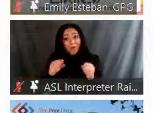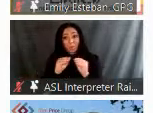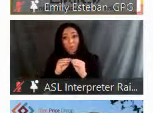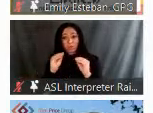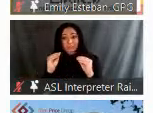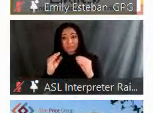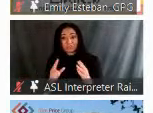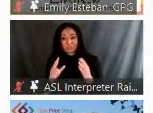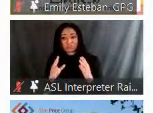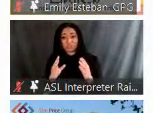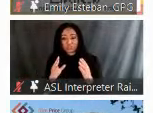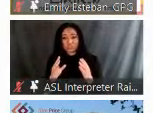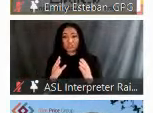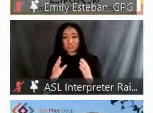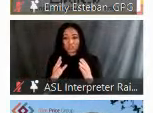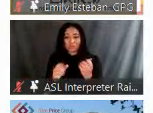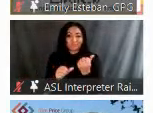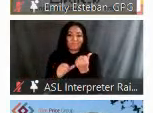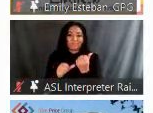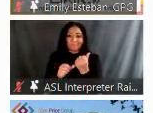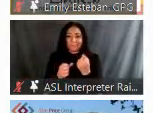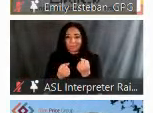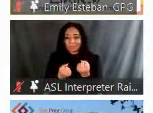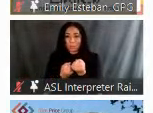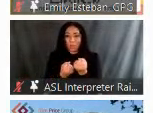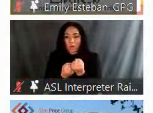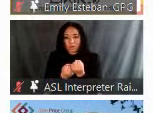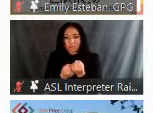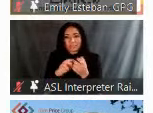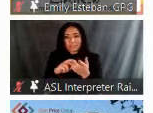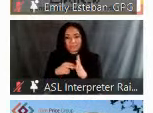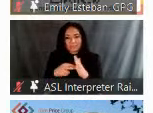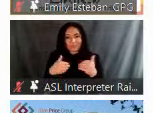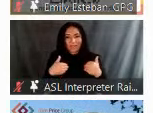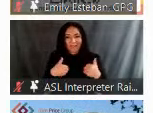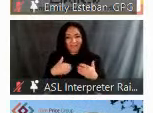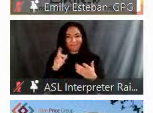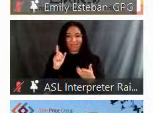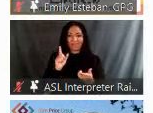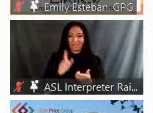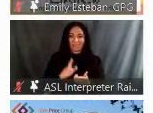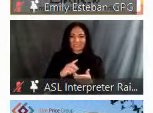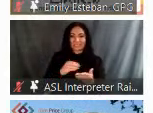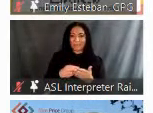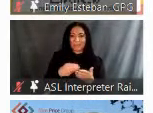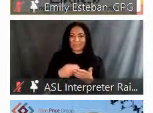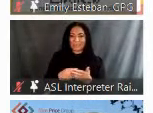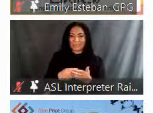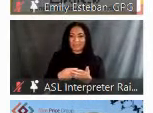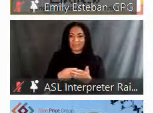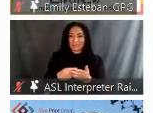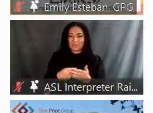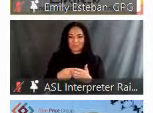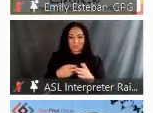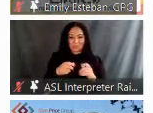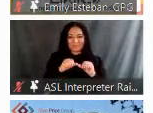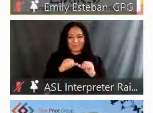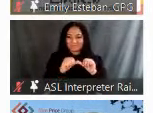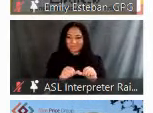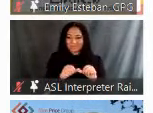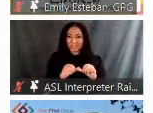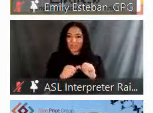means we have less money to give out there, to keep to ourselves, to run our